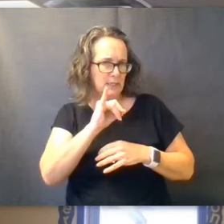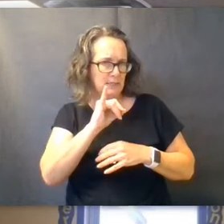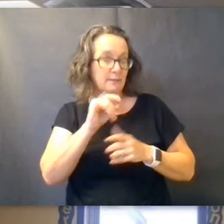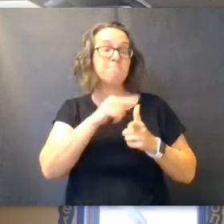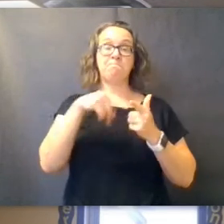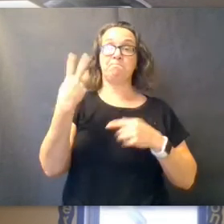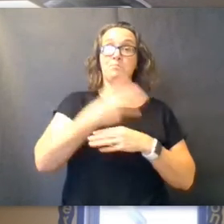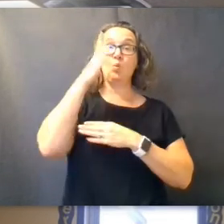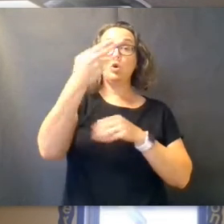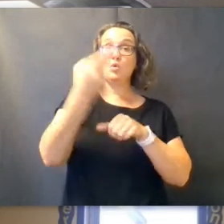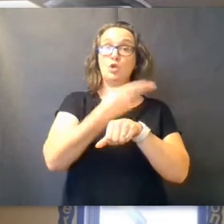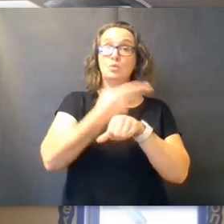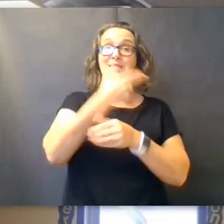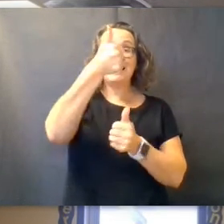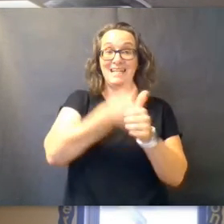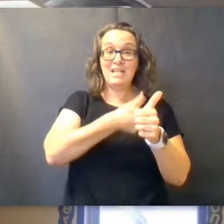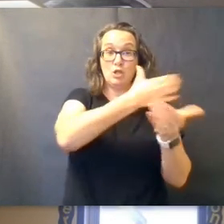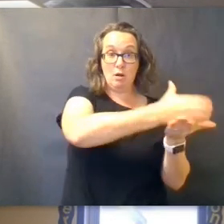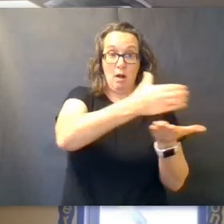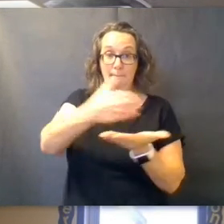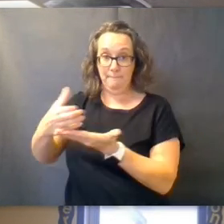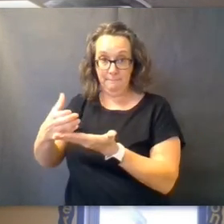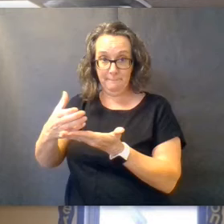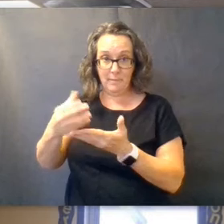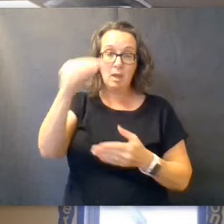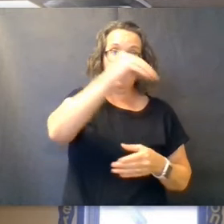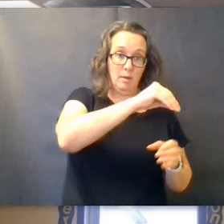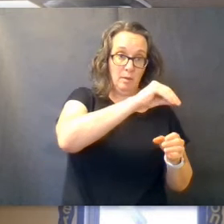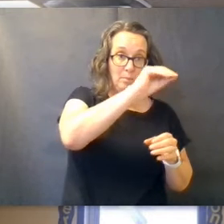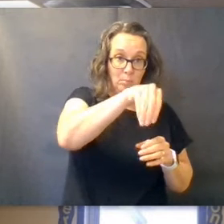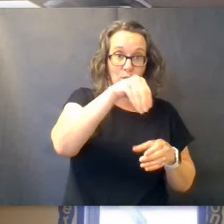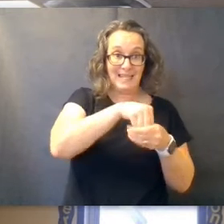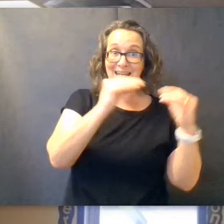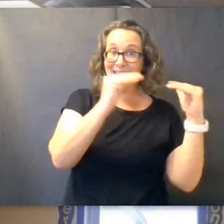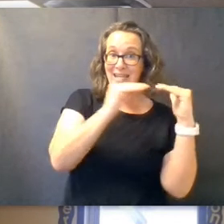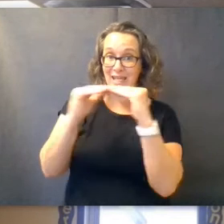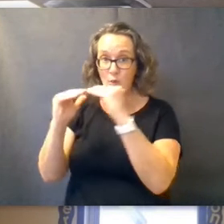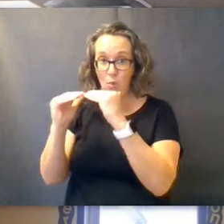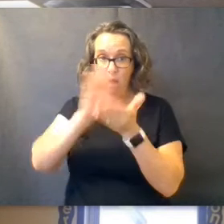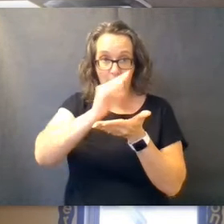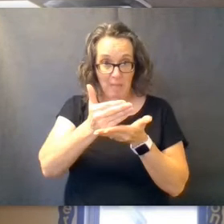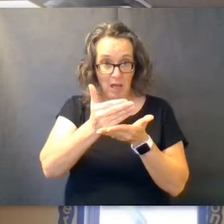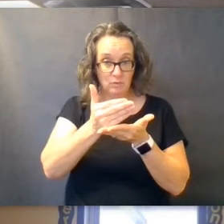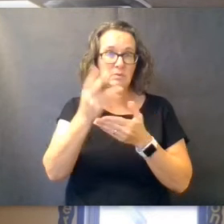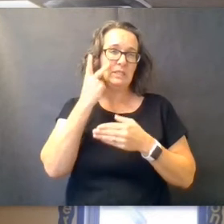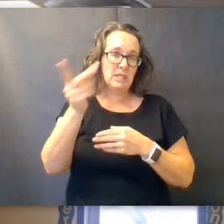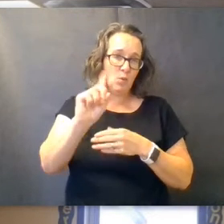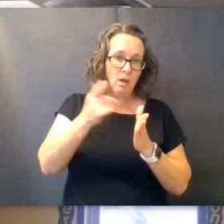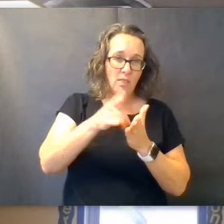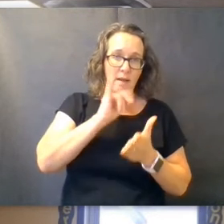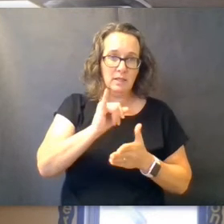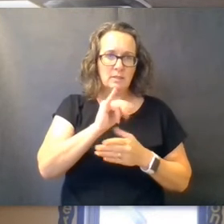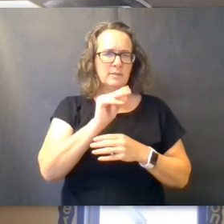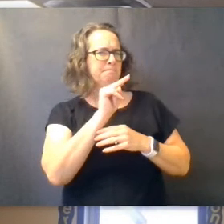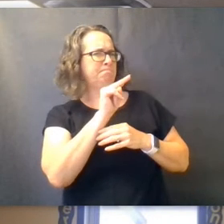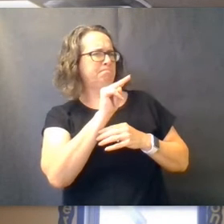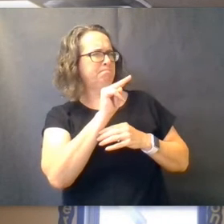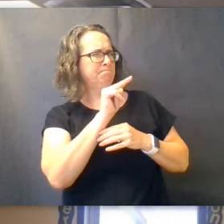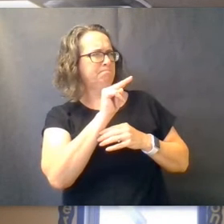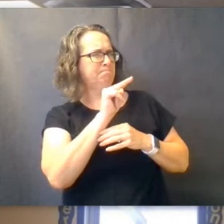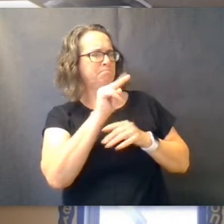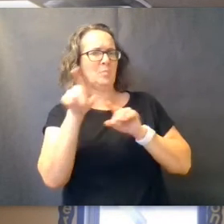cup, put an equal amount, and we'll see where that is. So as I read this